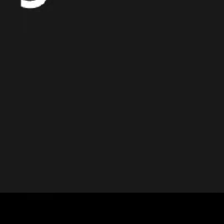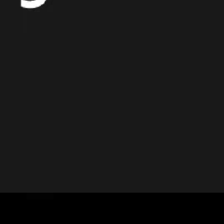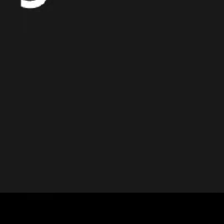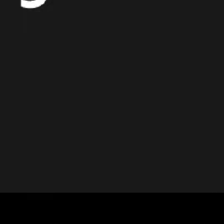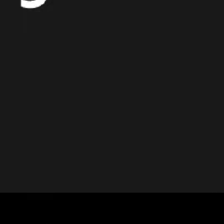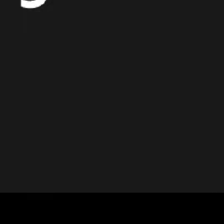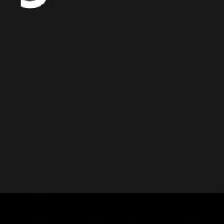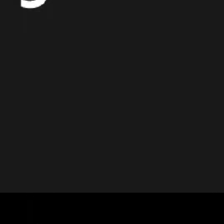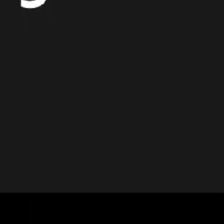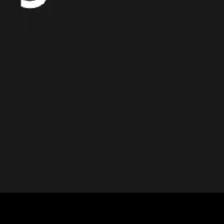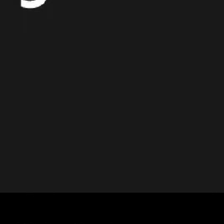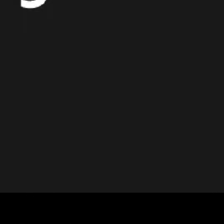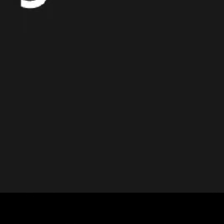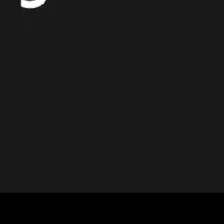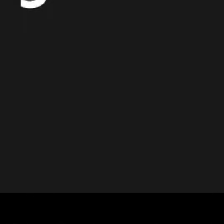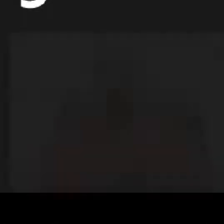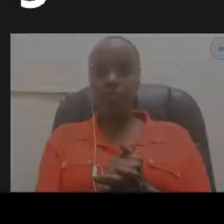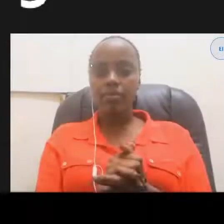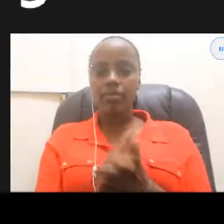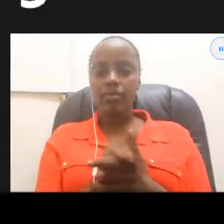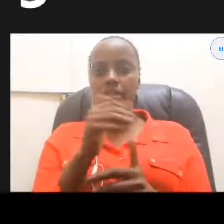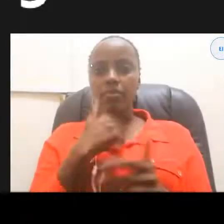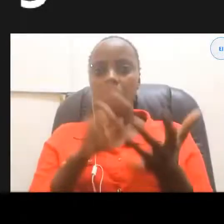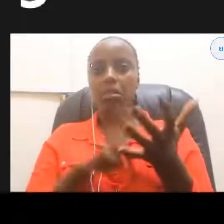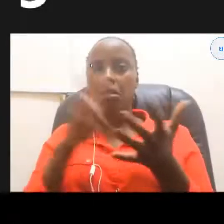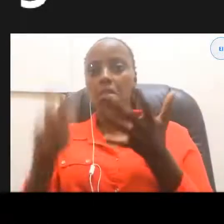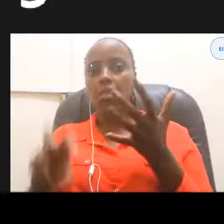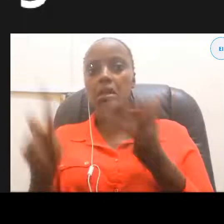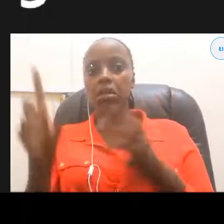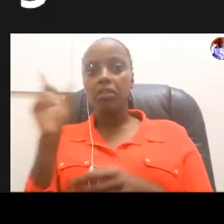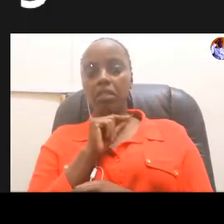All right. He also stepped out.